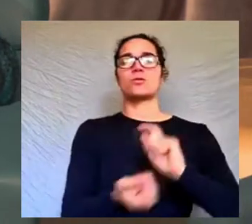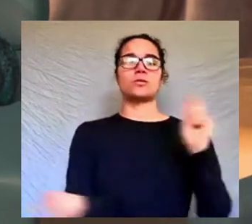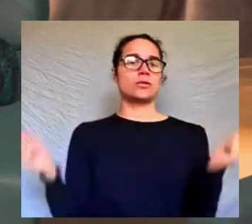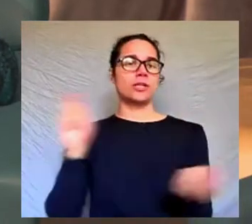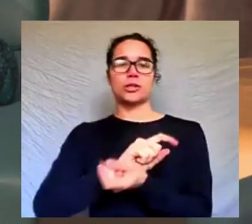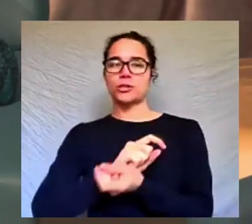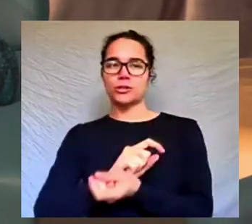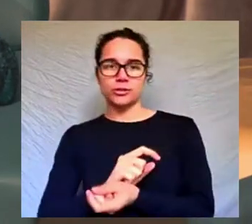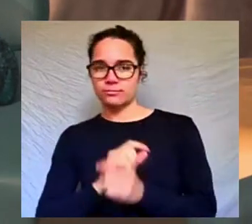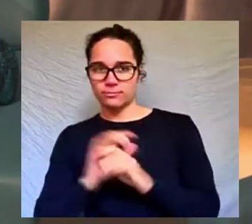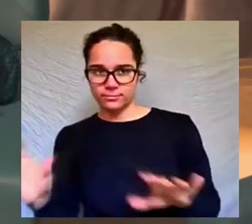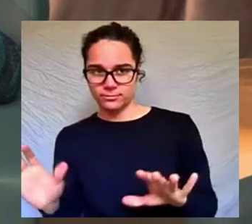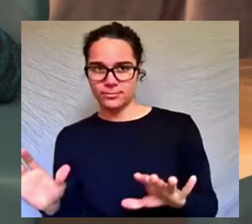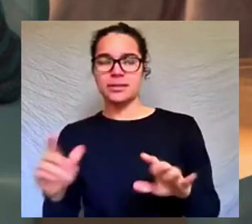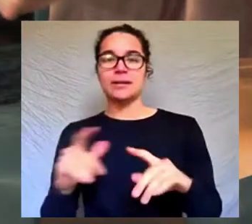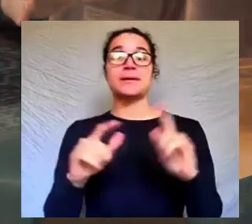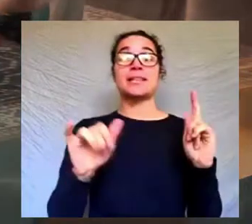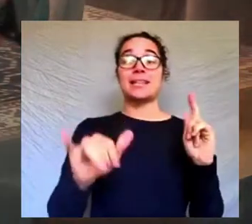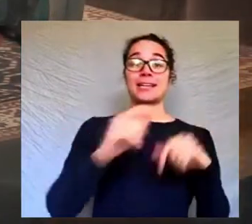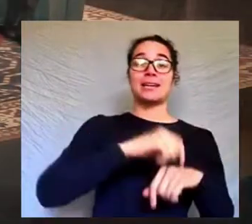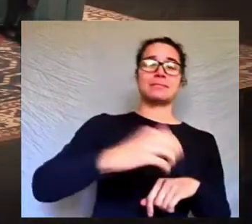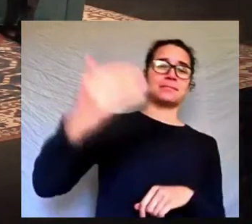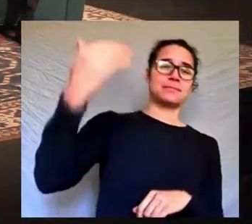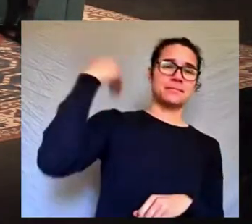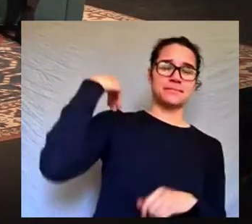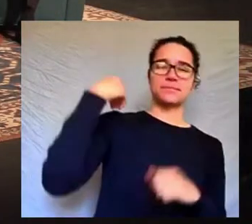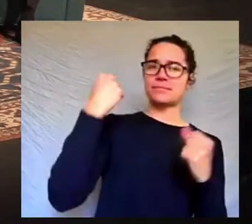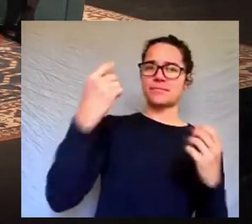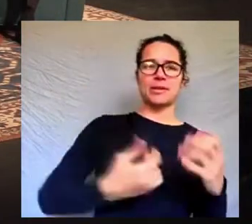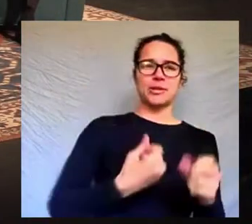that time, that's many years ago, Amy.